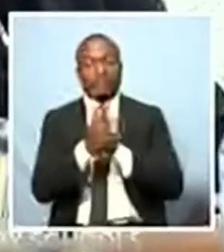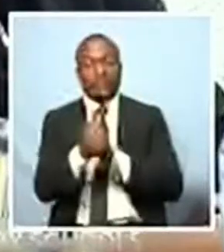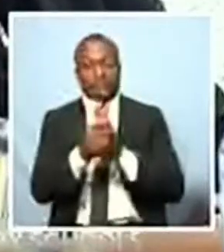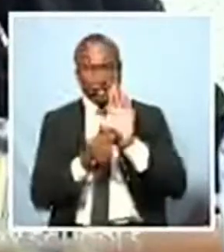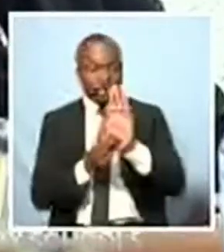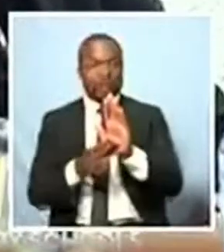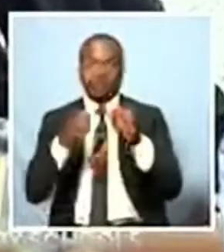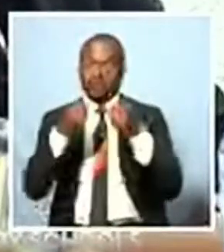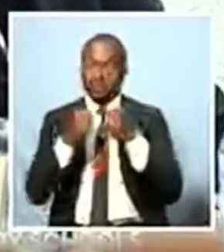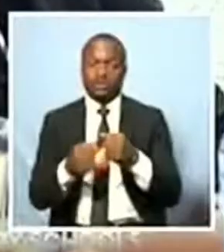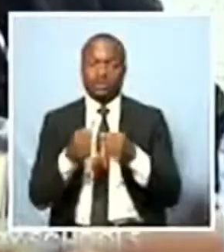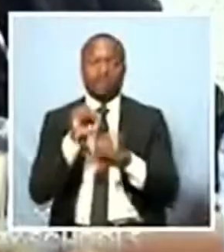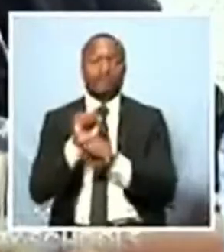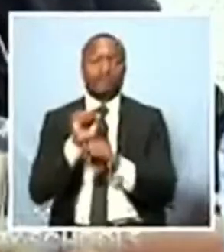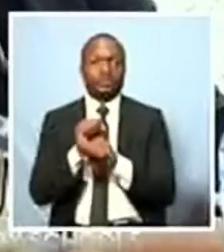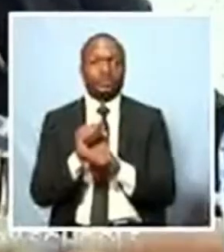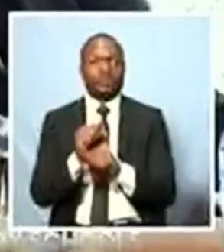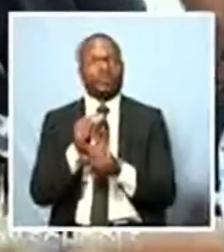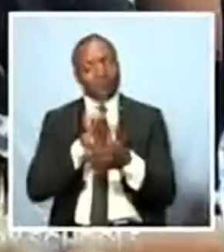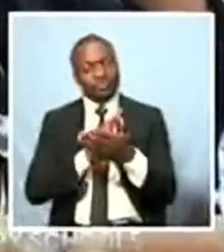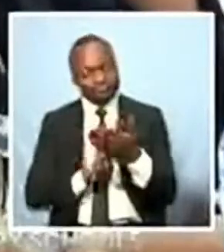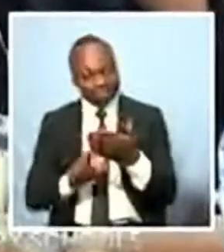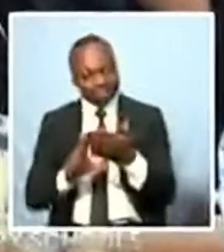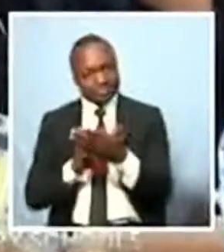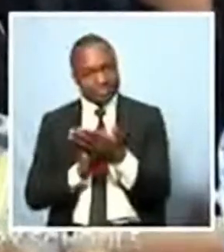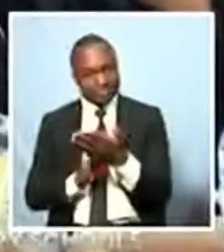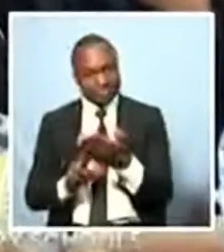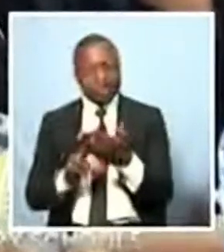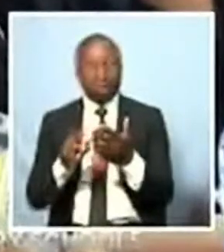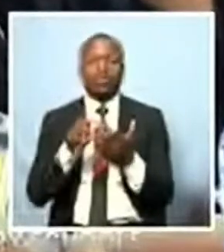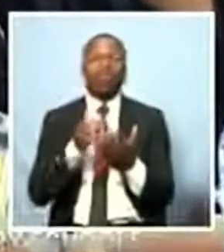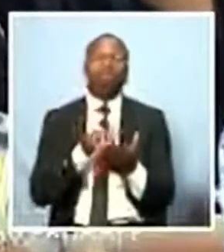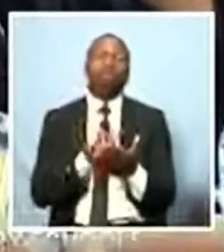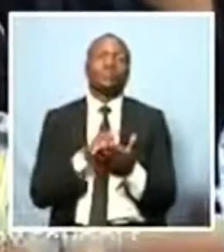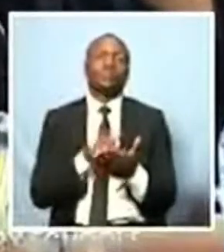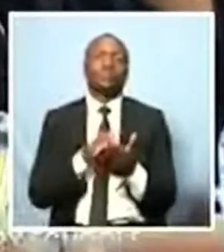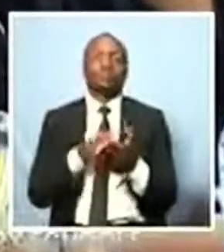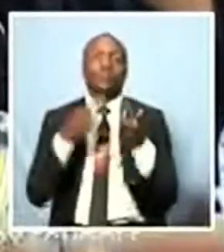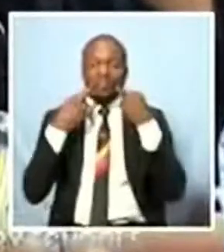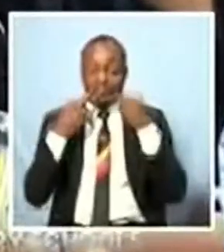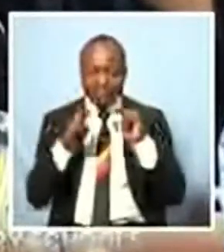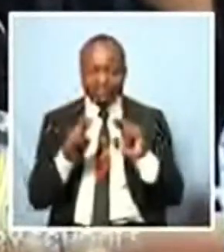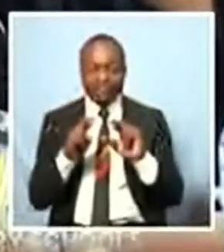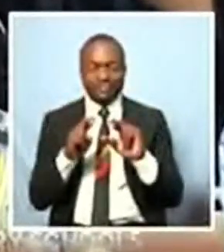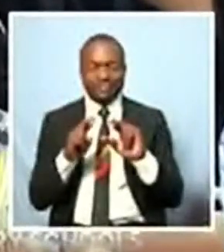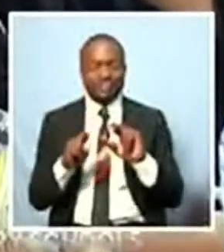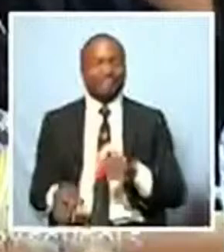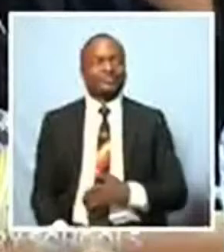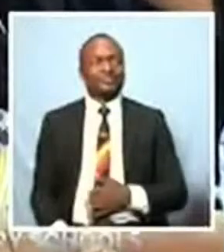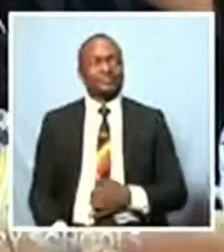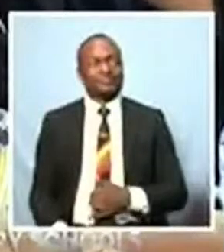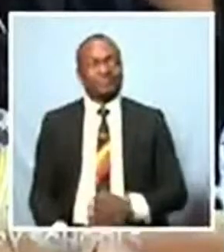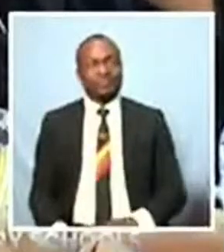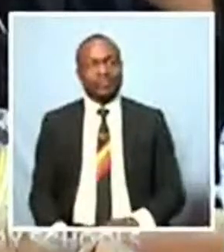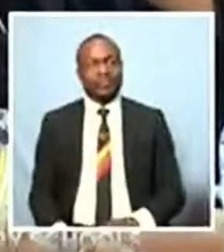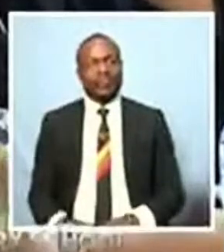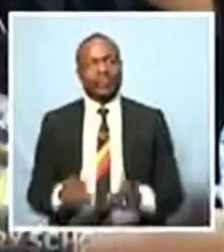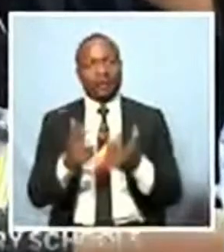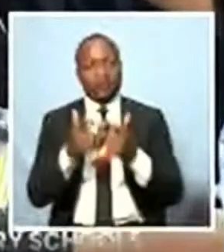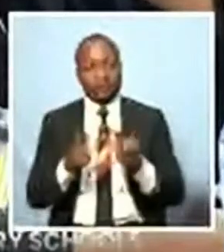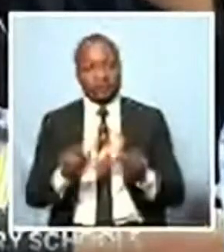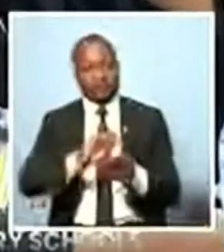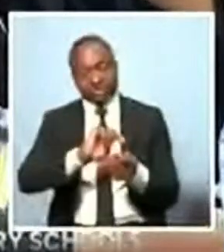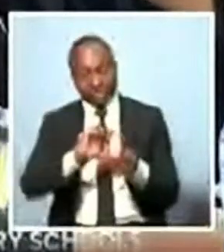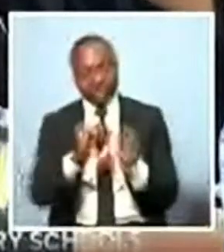indicated stronger performance in early reading abilities and weaker outcomes in advanced literacy and language